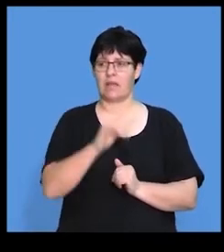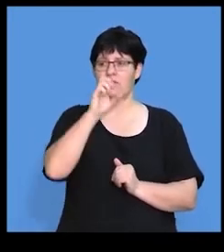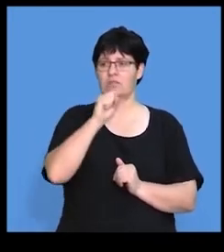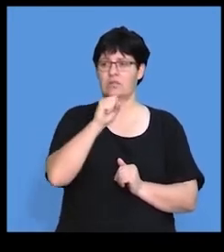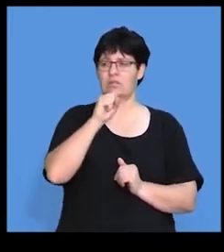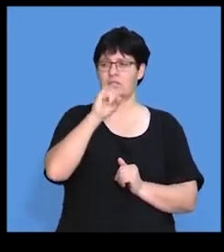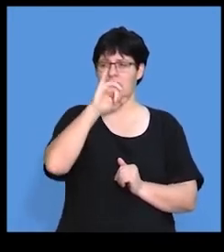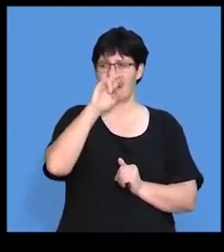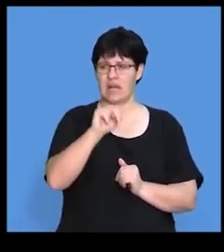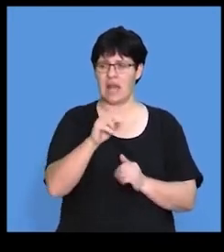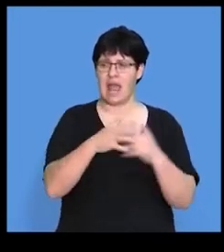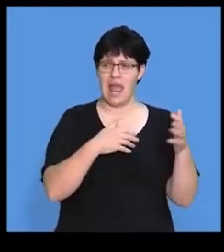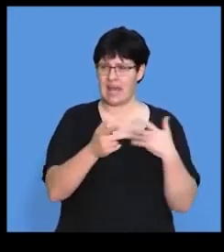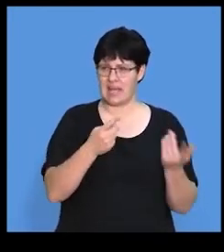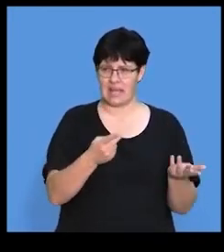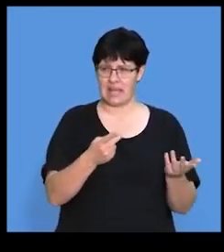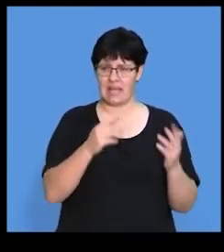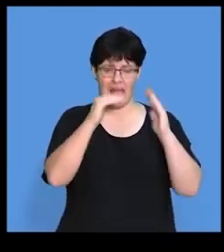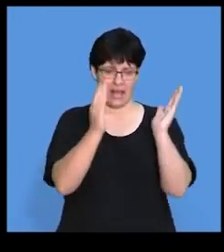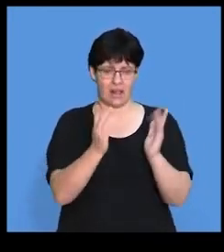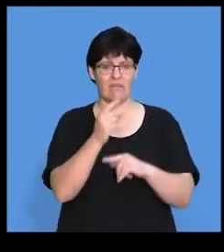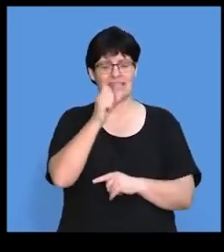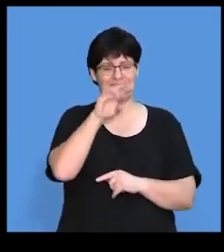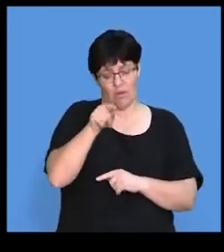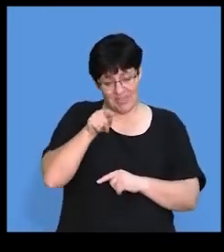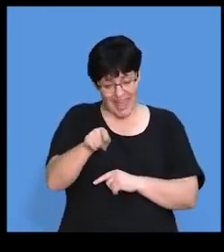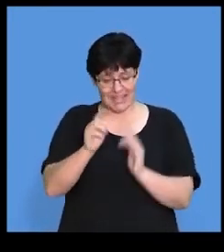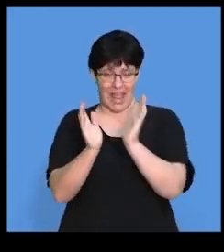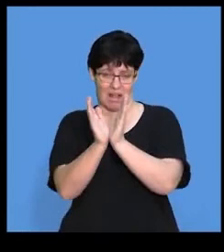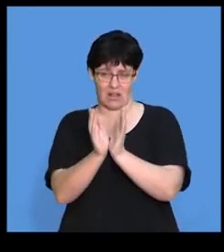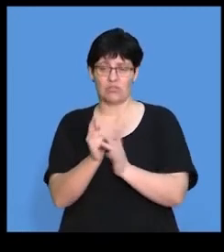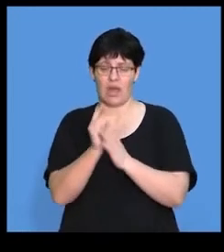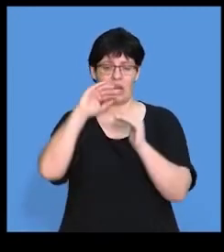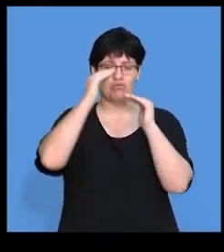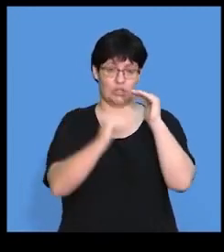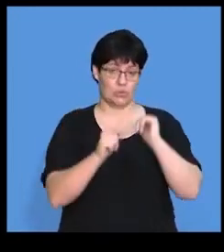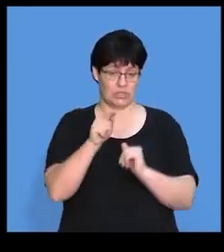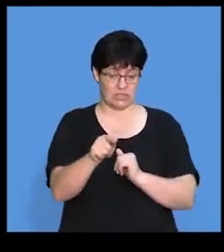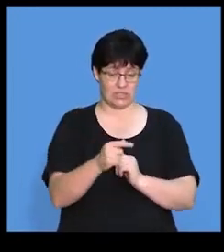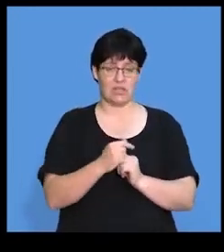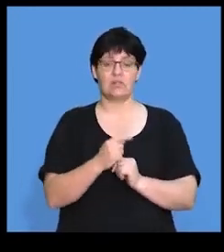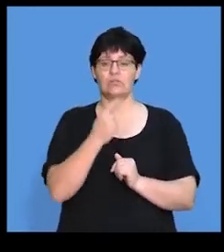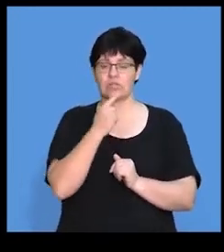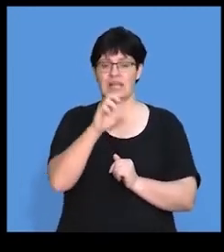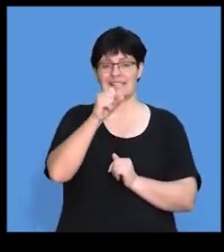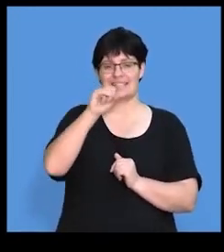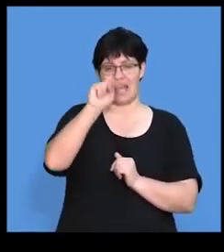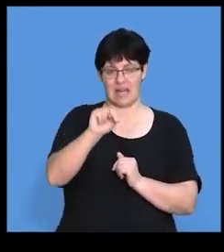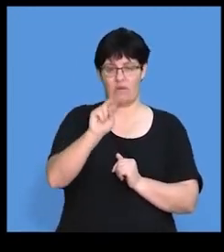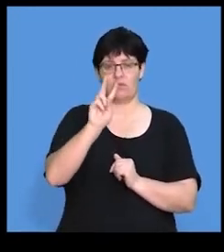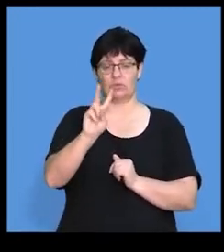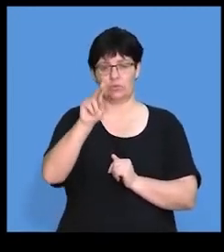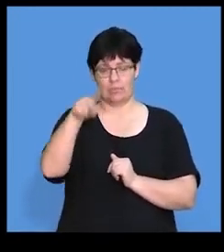of 180 minus any angle is always just the same as sine of that angle. So I can reduce that to just sine